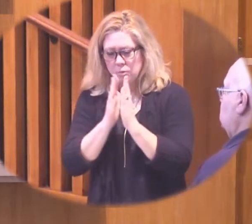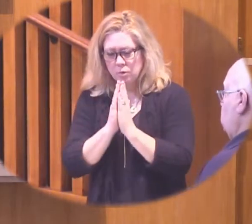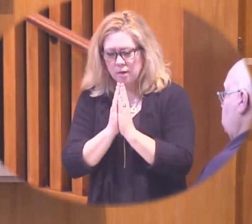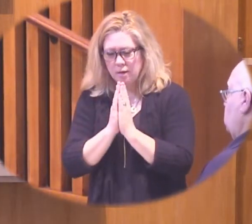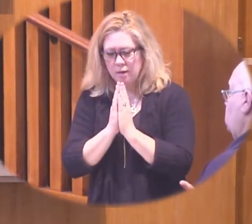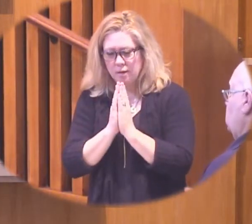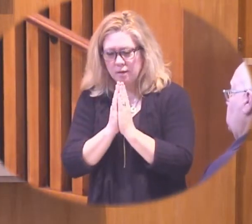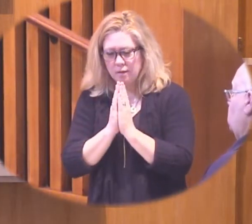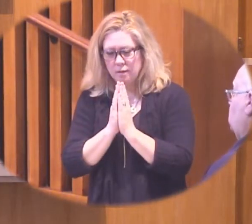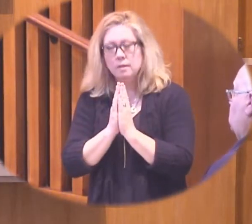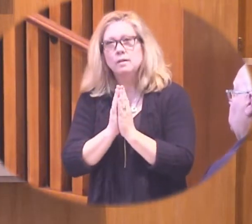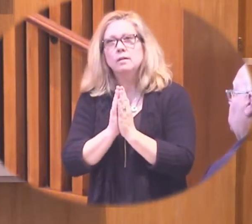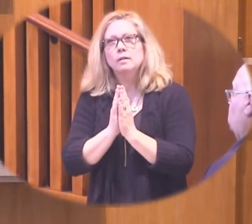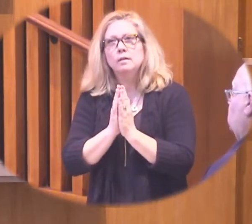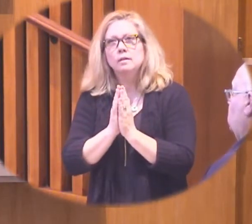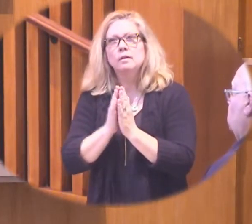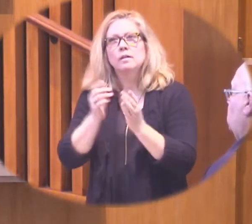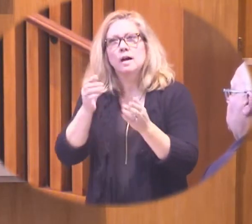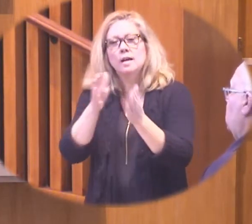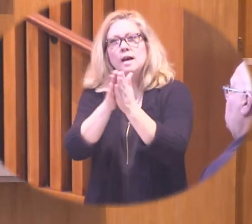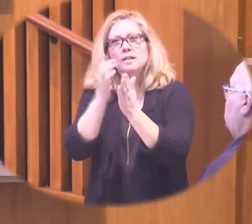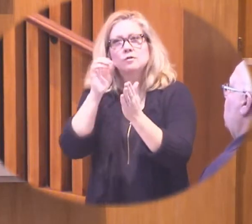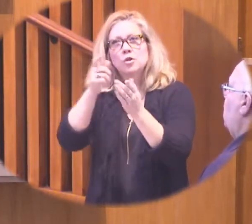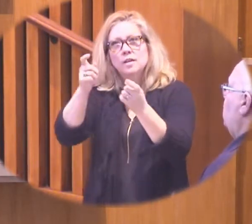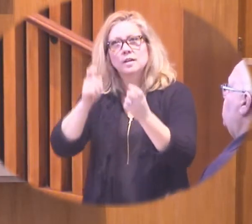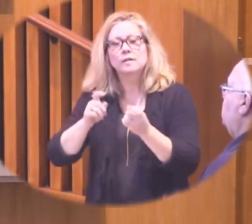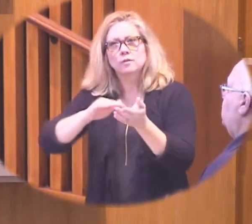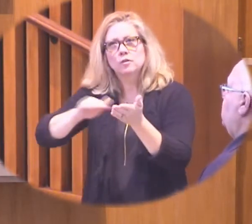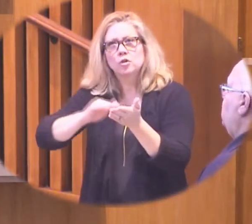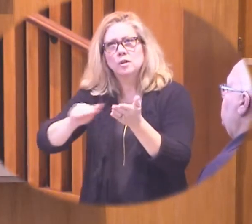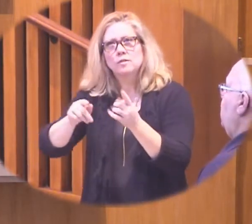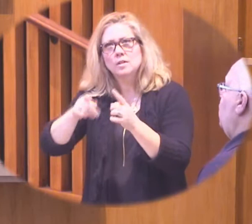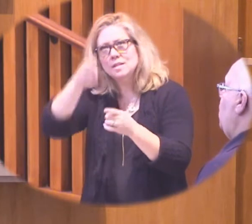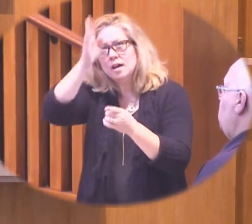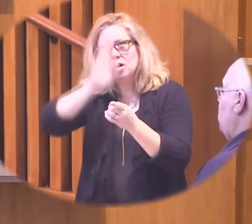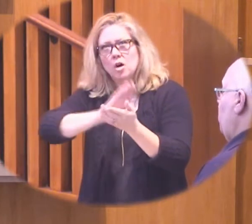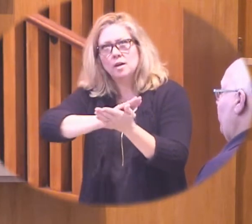so generously gives to us, His forgiveness.